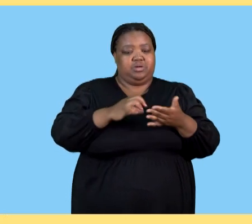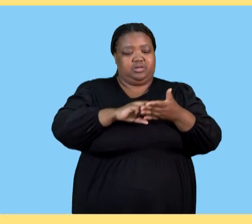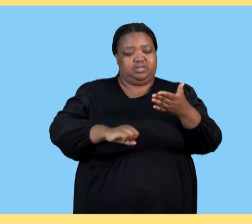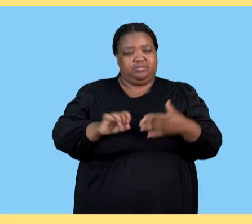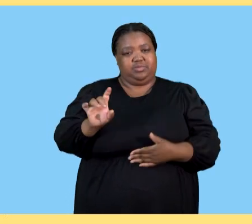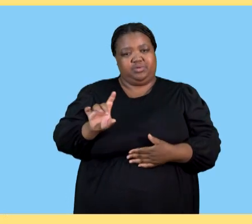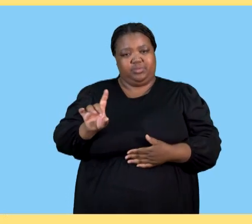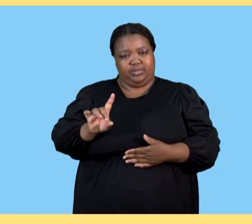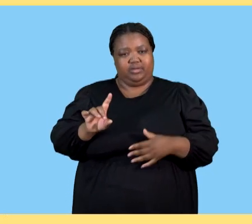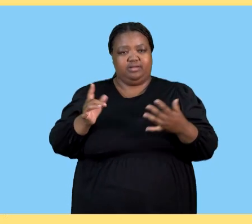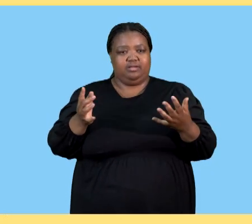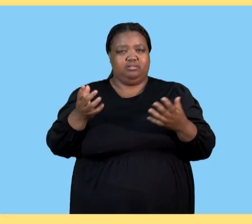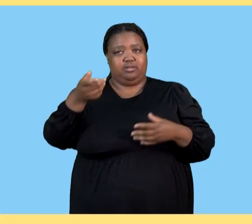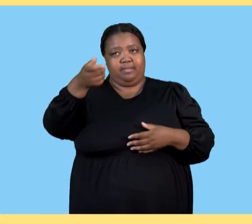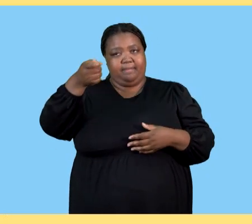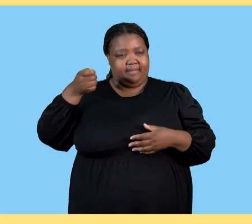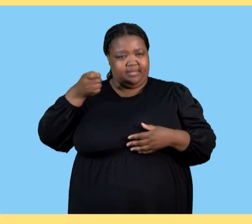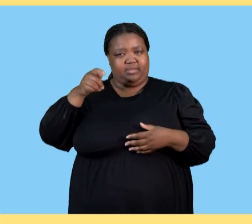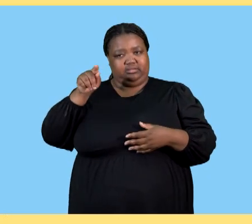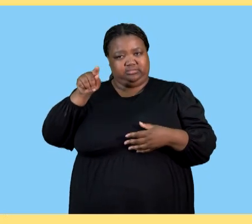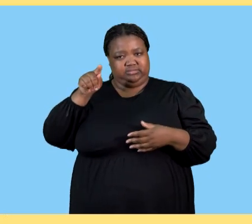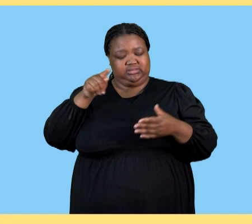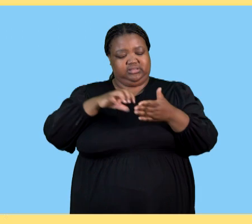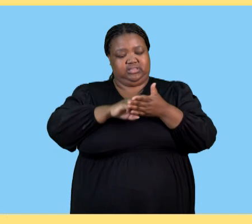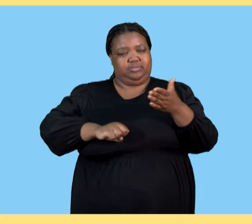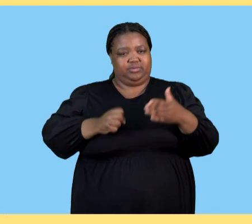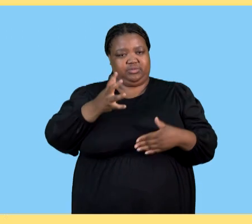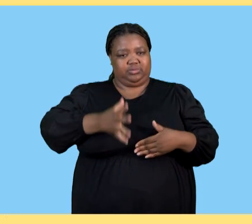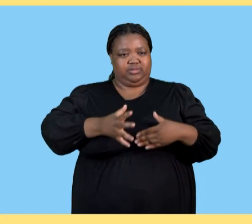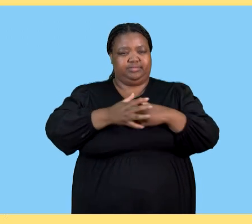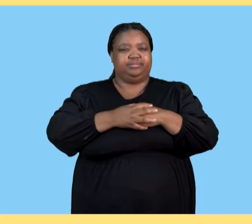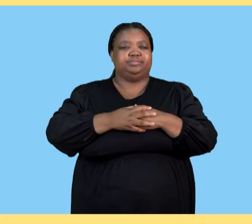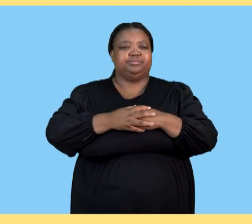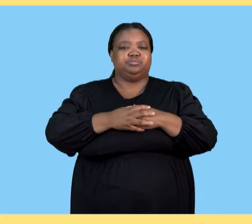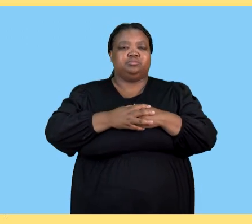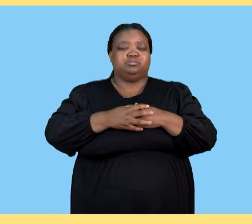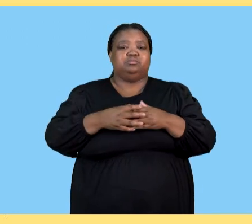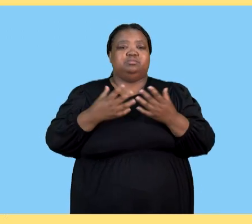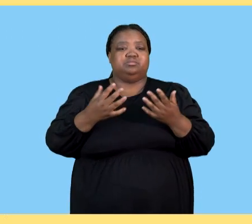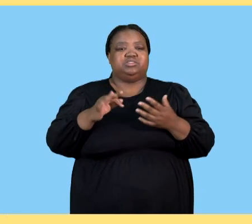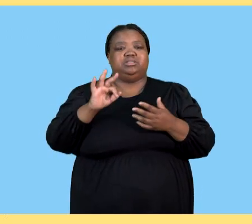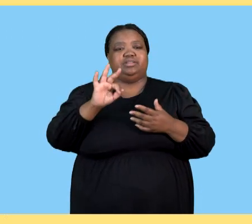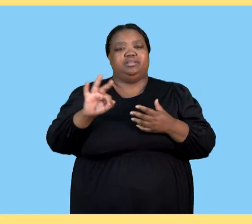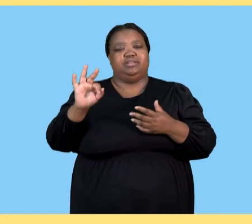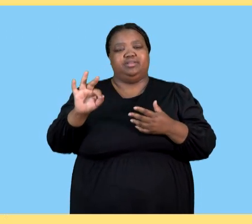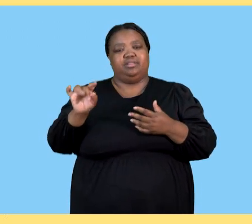we will subtract our drawings. All right? Drawings